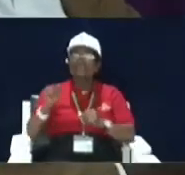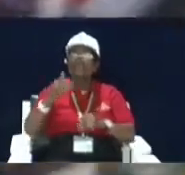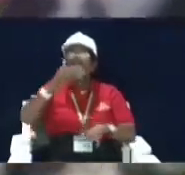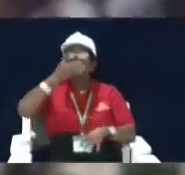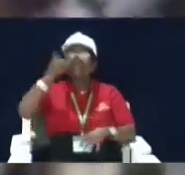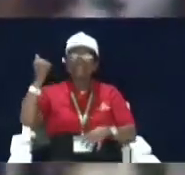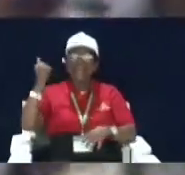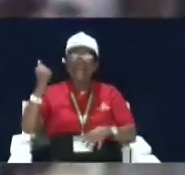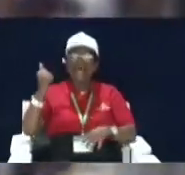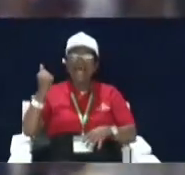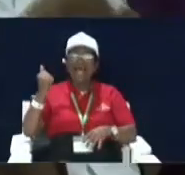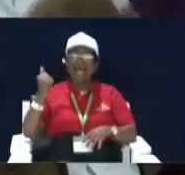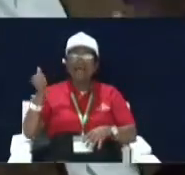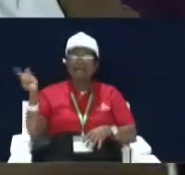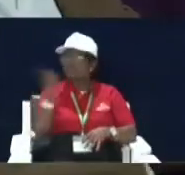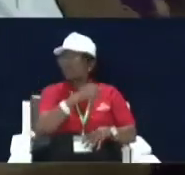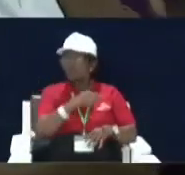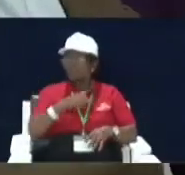You better clap.